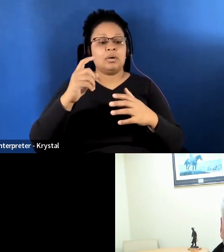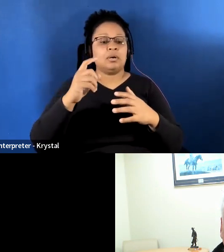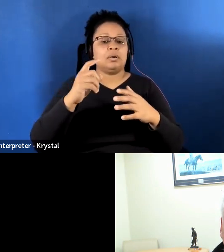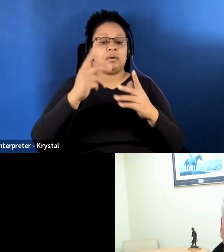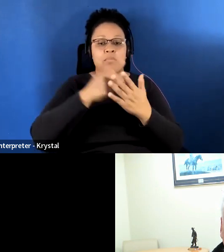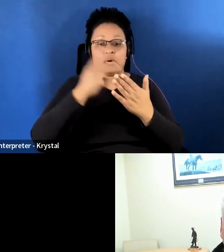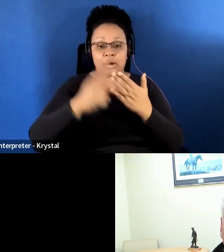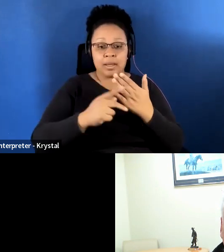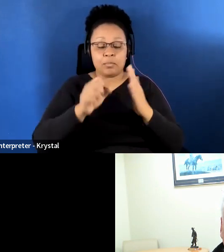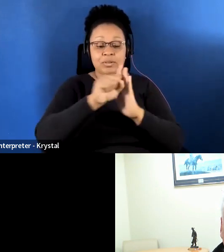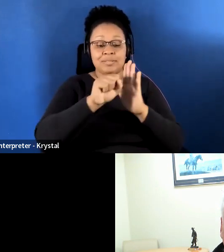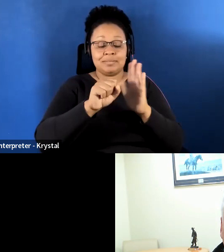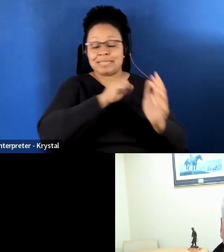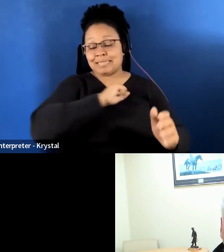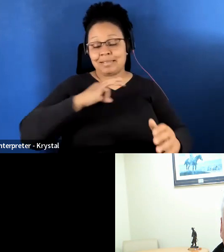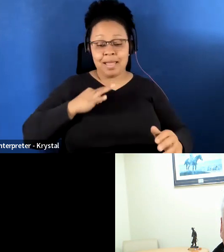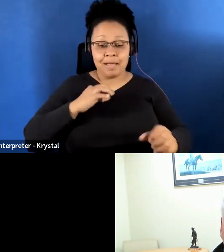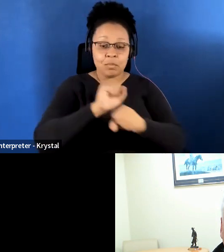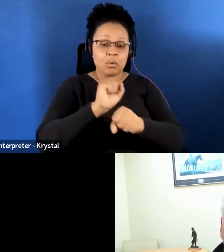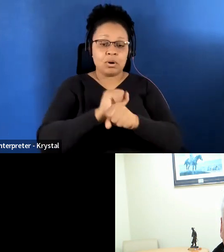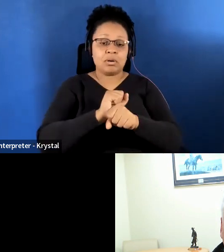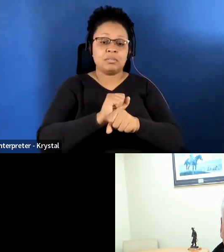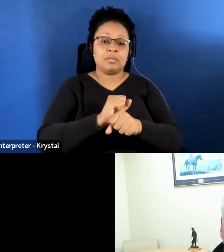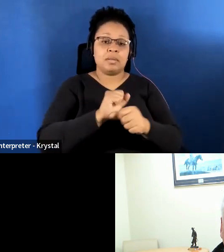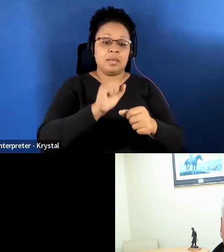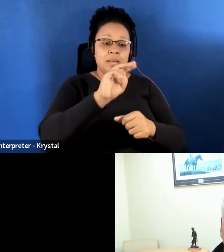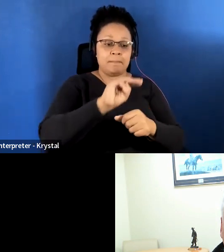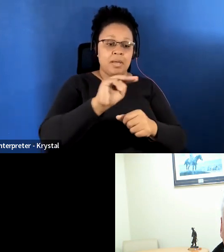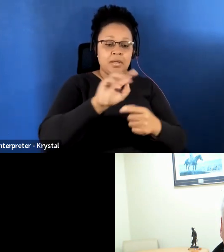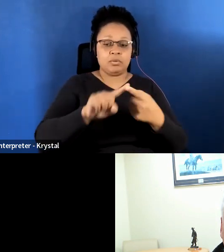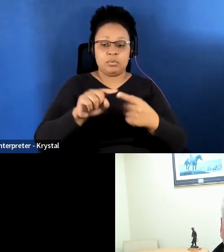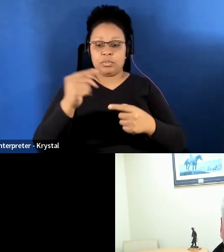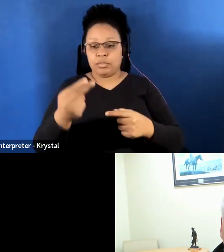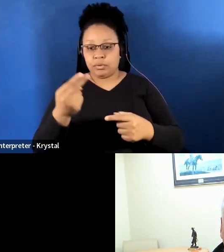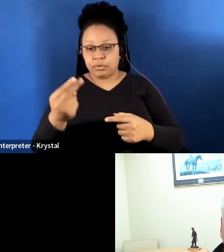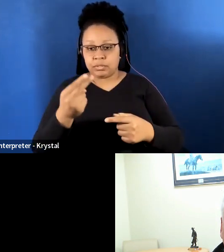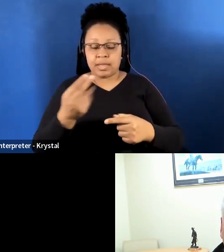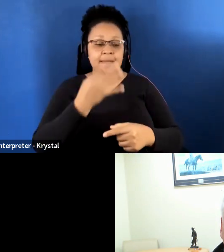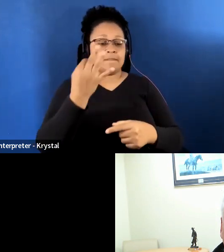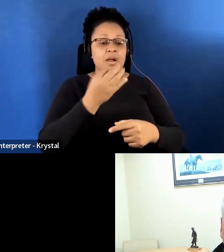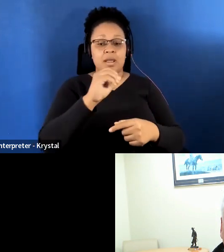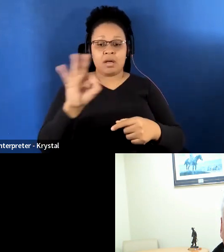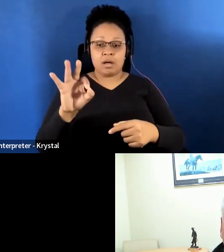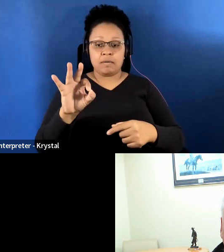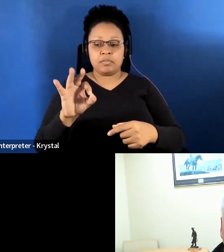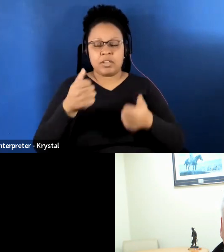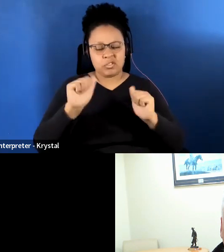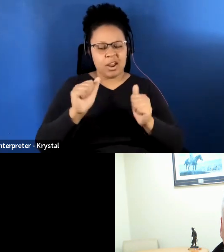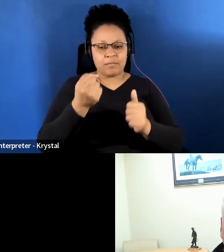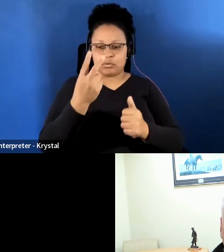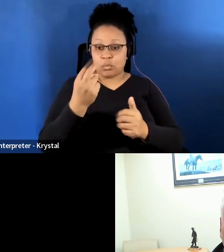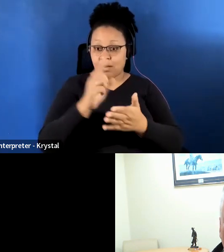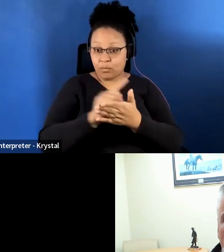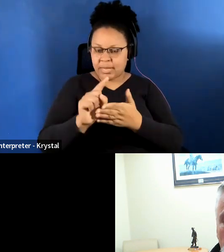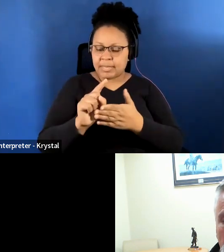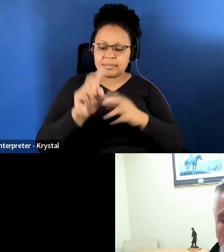through Thursday and they had Fridays off. And so they did this pilot for 12 weeks. At the end of